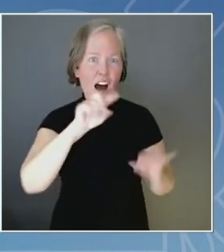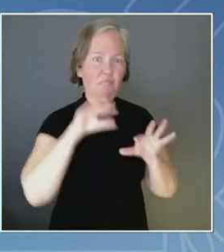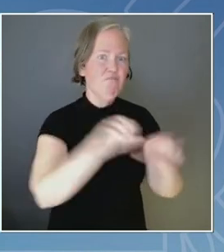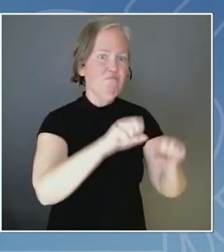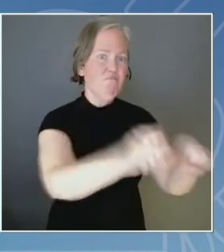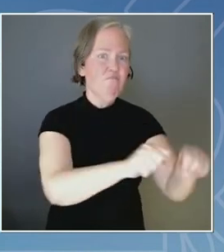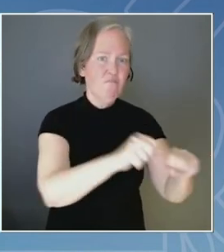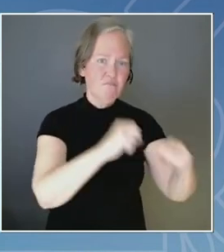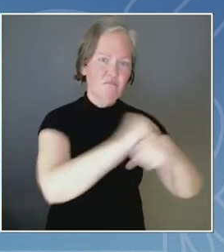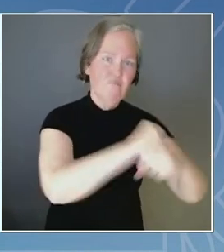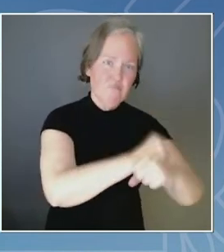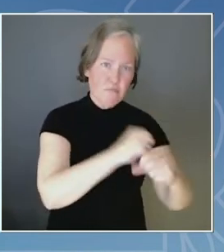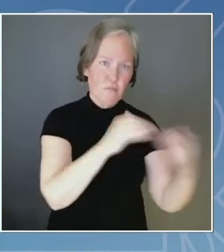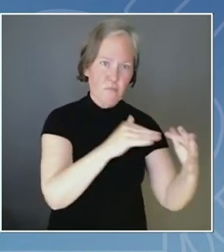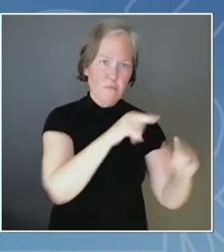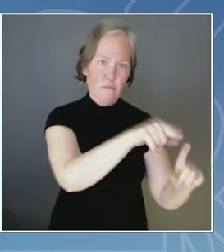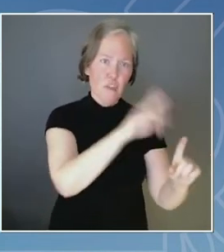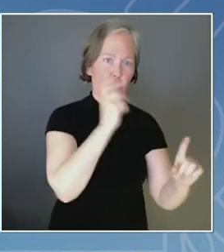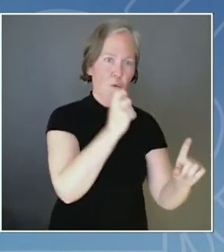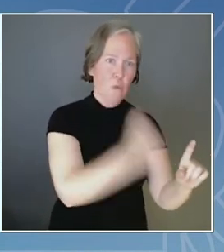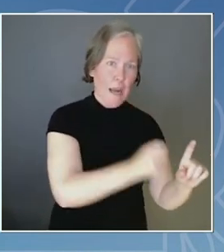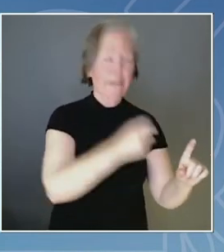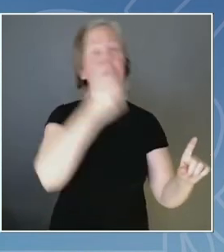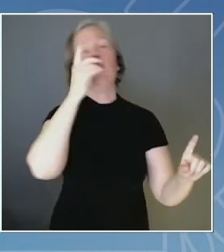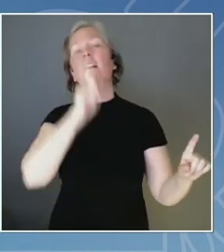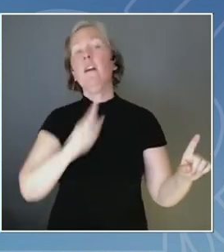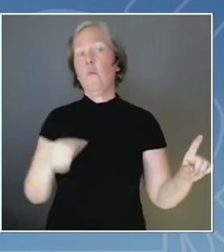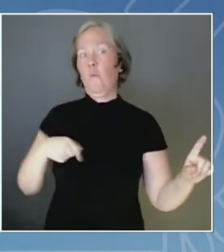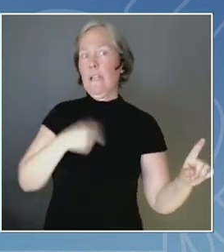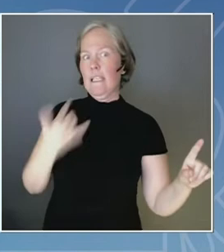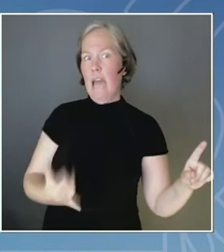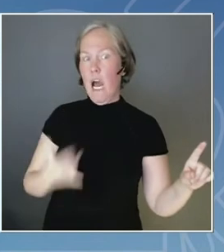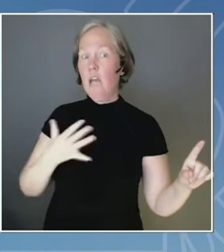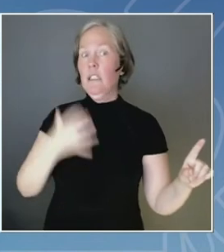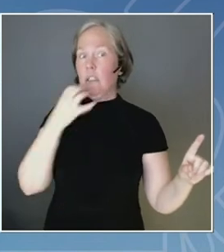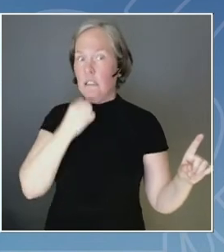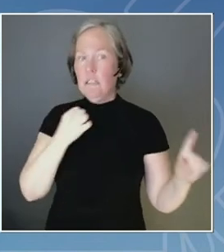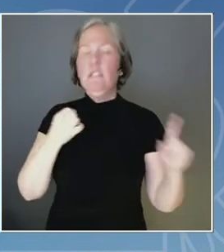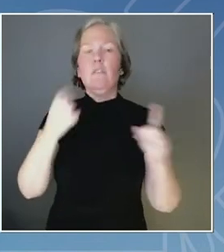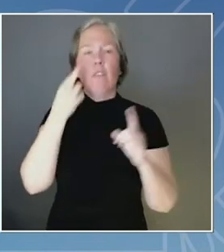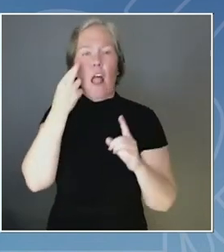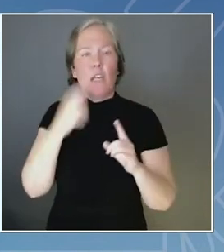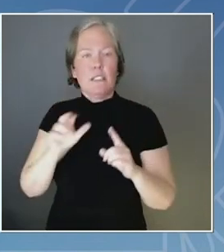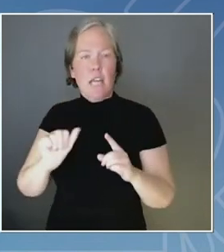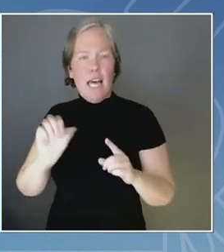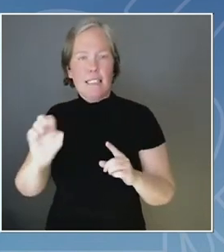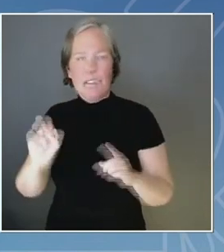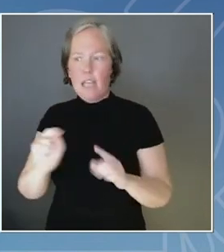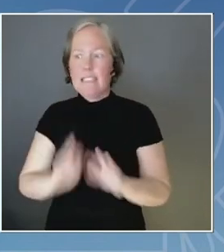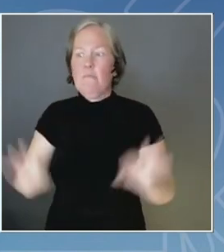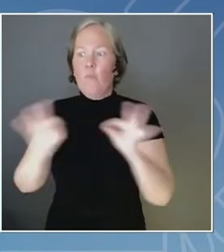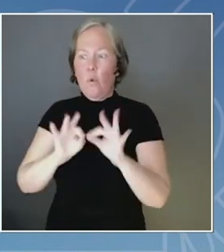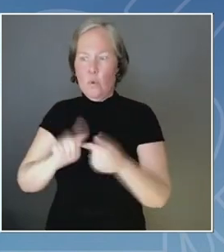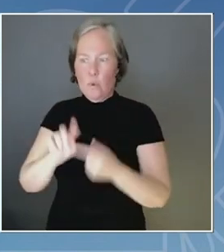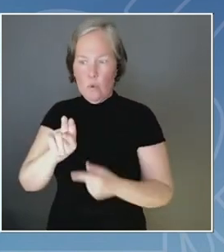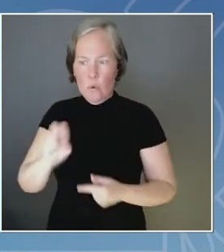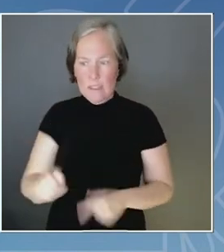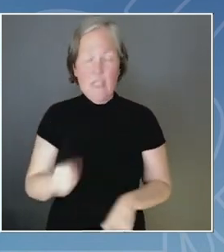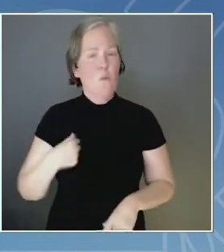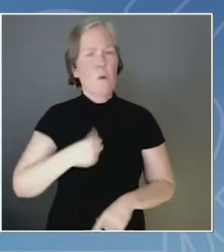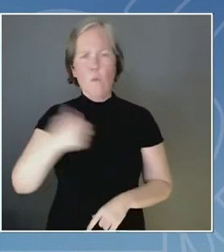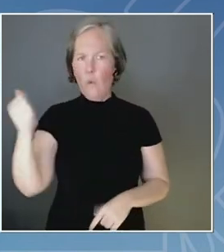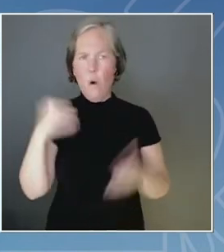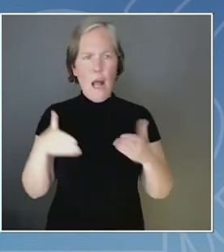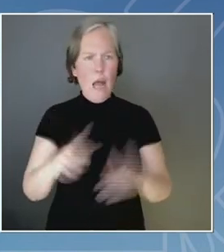the importance of ASEAN as a vital partner to the United States. We will not let Russia's horrific actions